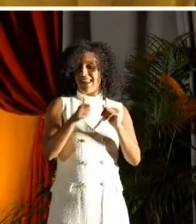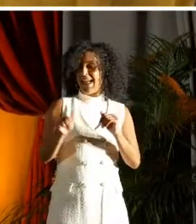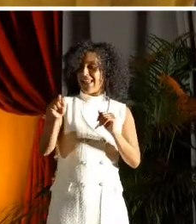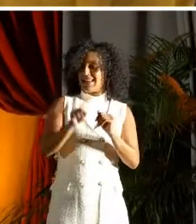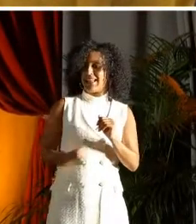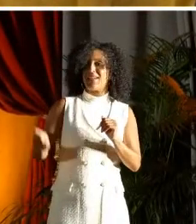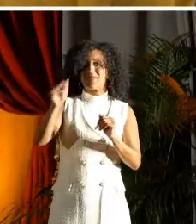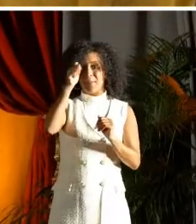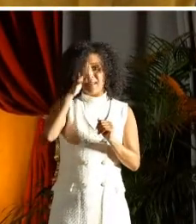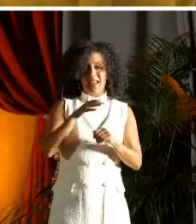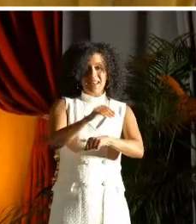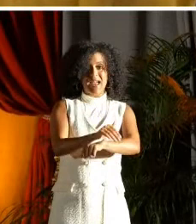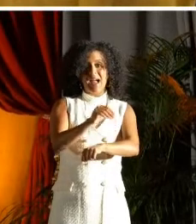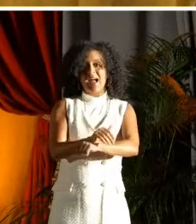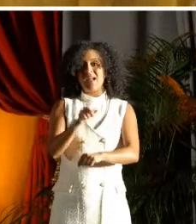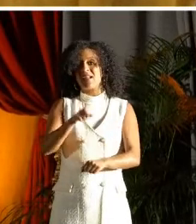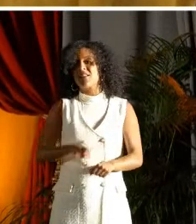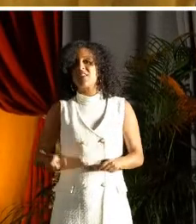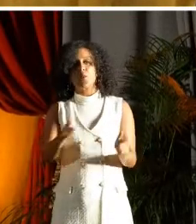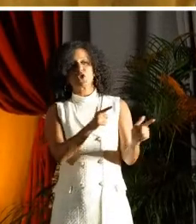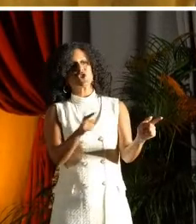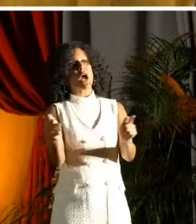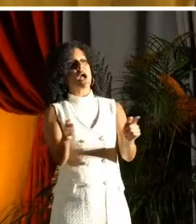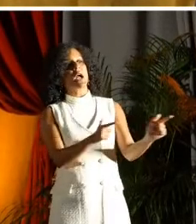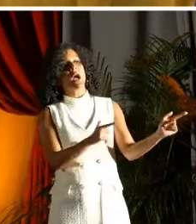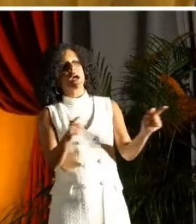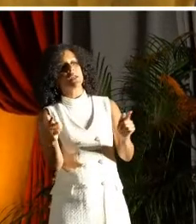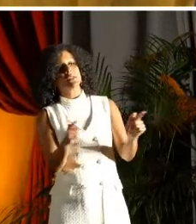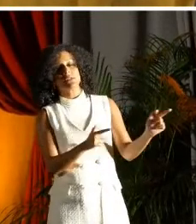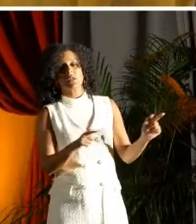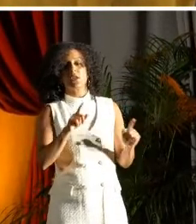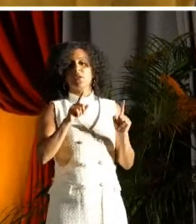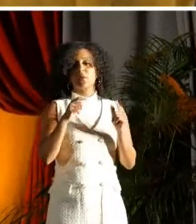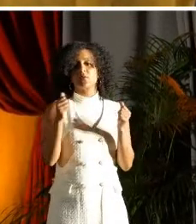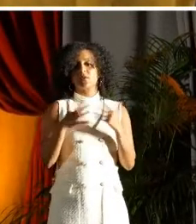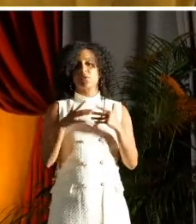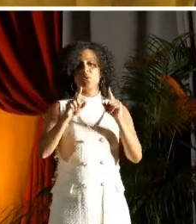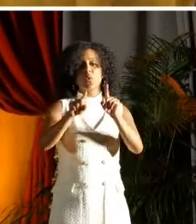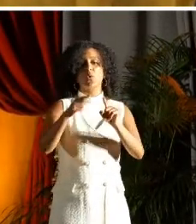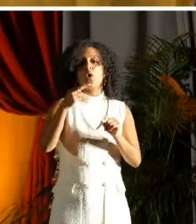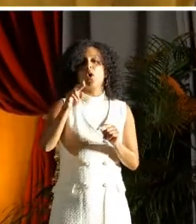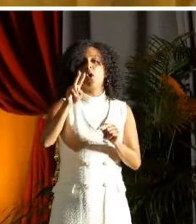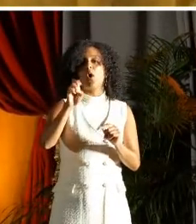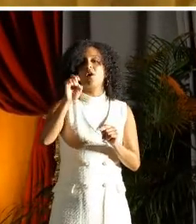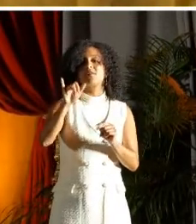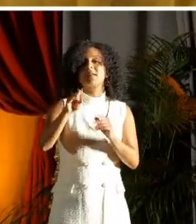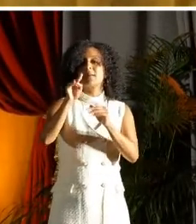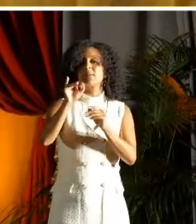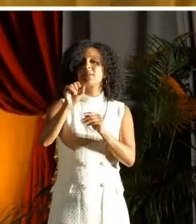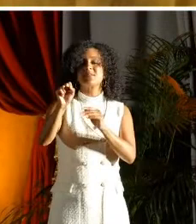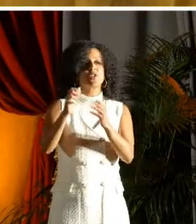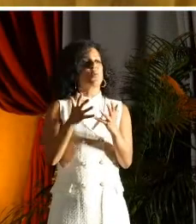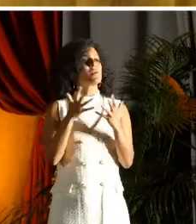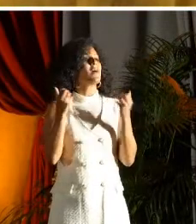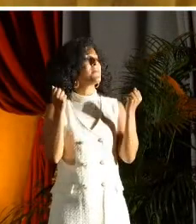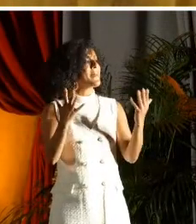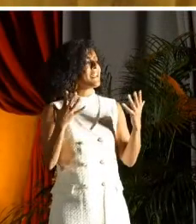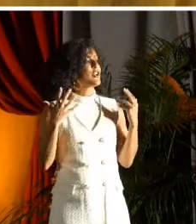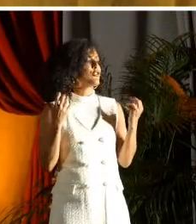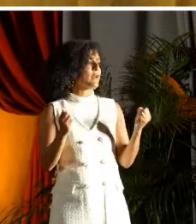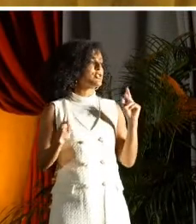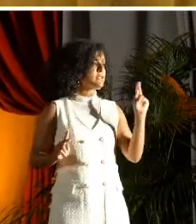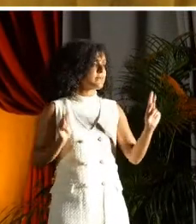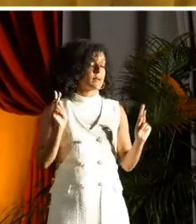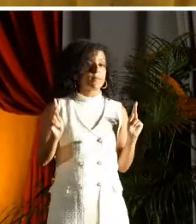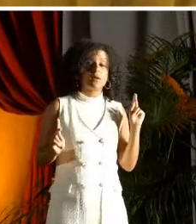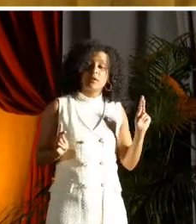because at night, they would sit on their porch with their shotguns to dare anybody to come into Harmony, Mississippi. So it was a lot of courageous people,